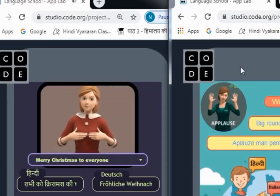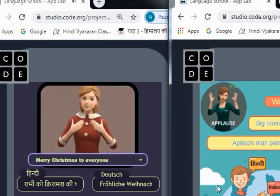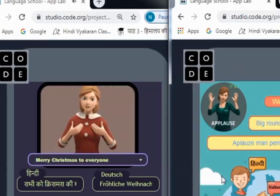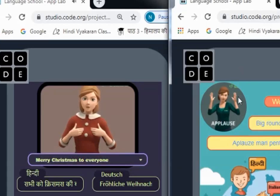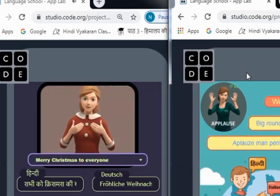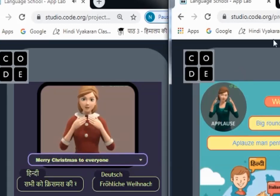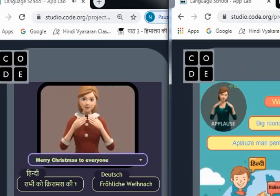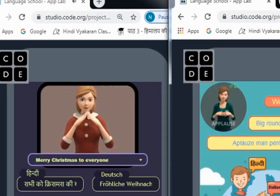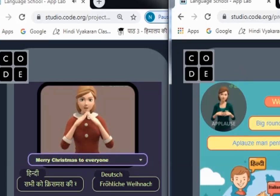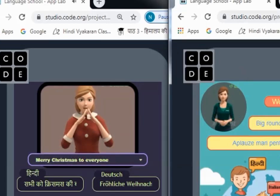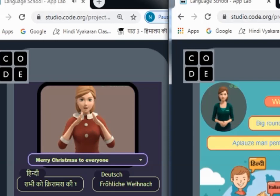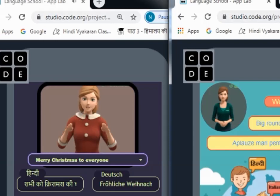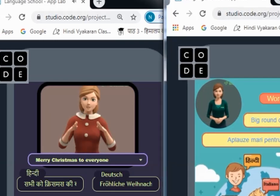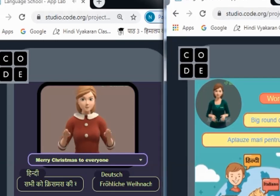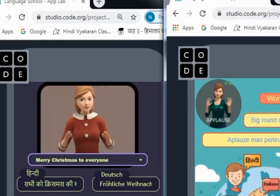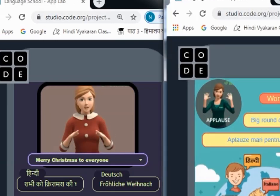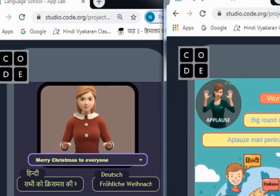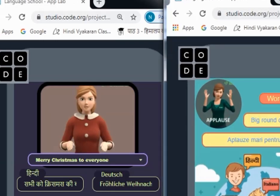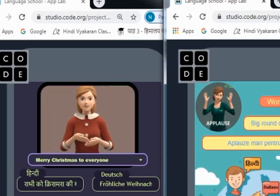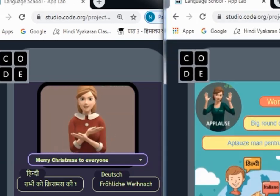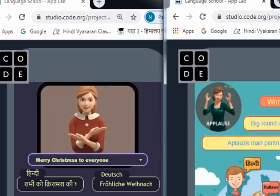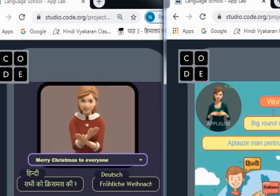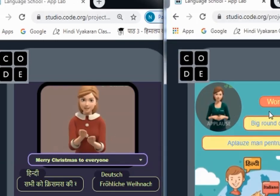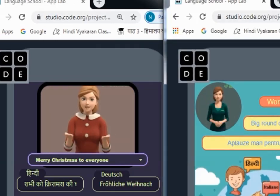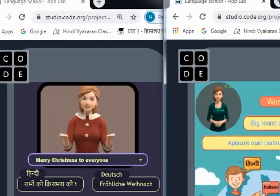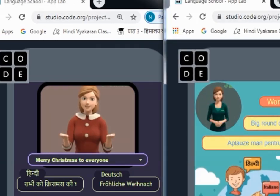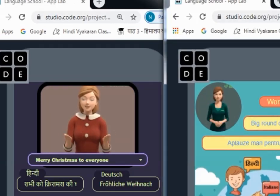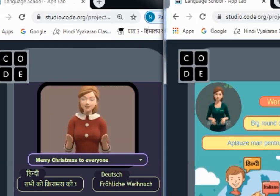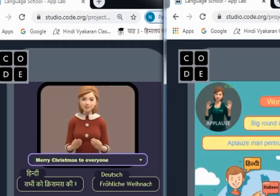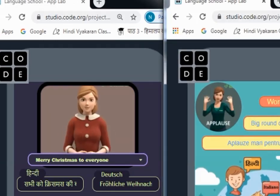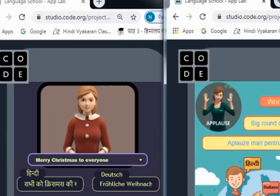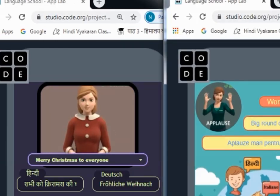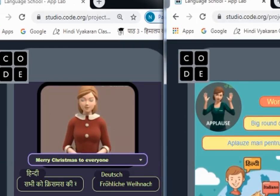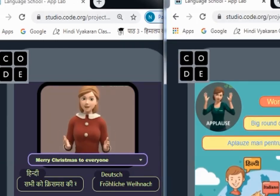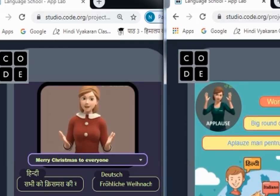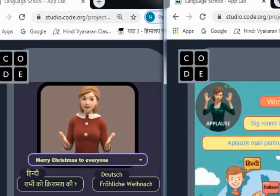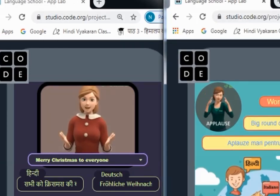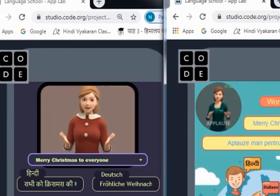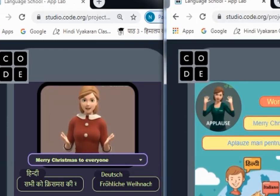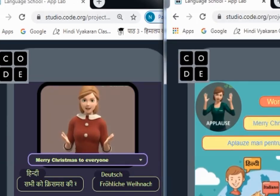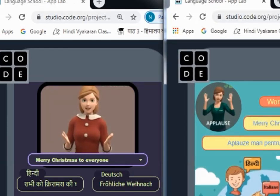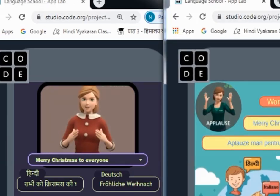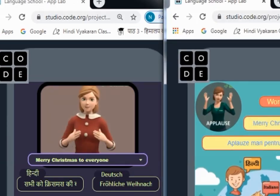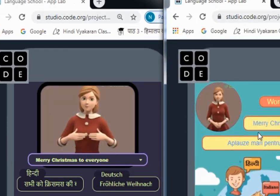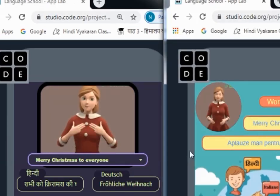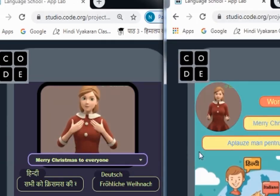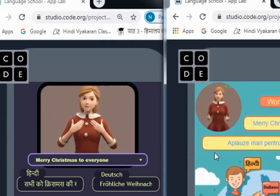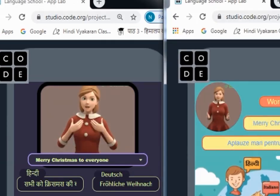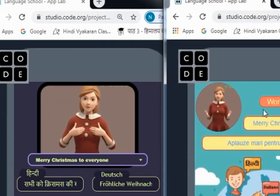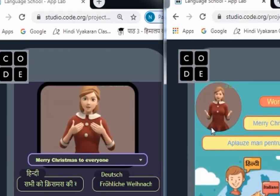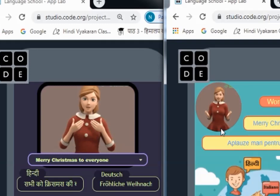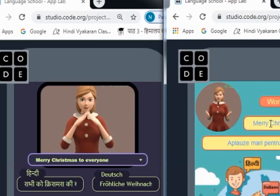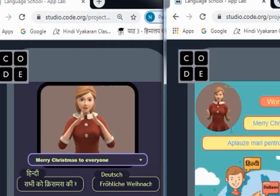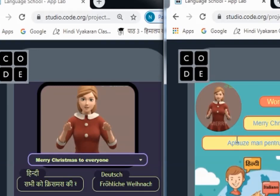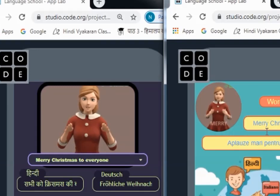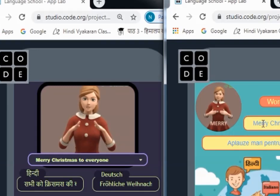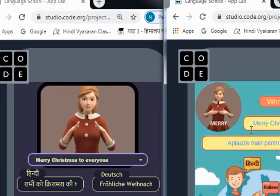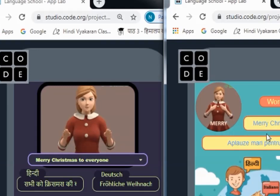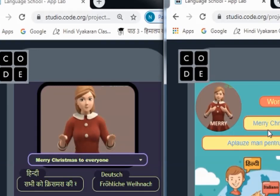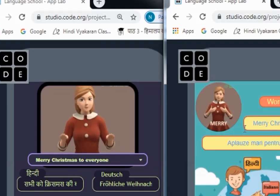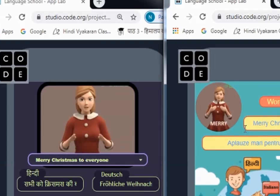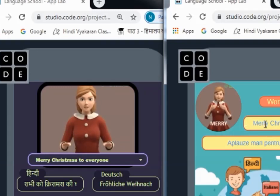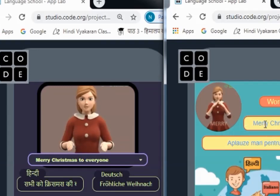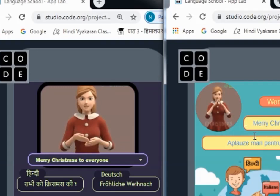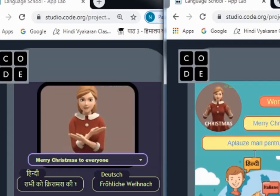the students panel, the student has to hit this word of the day, and see, he'll be able